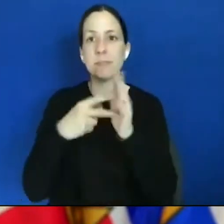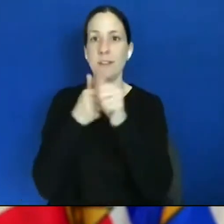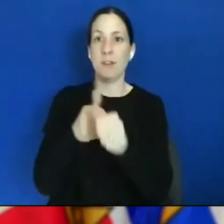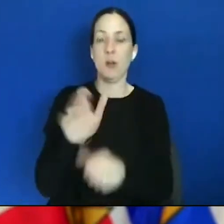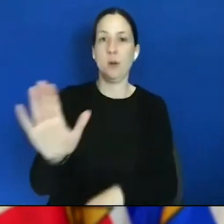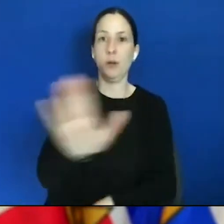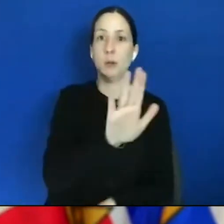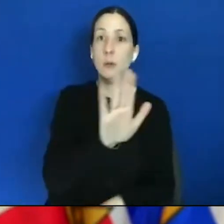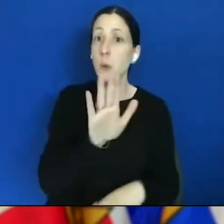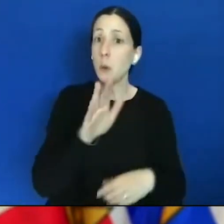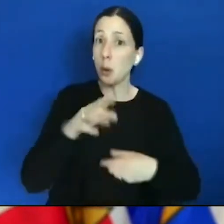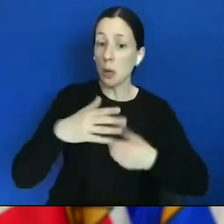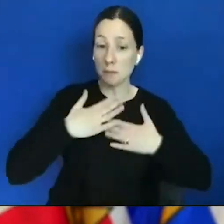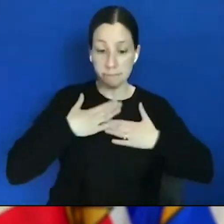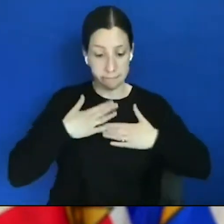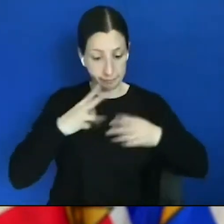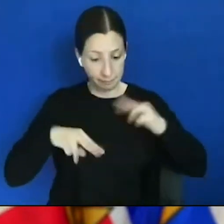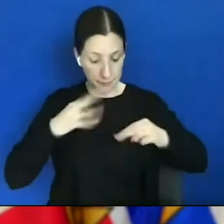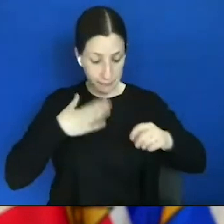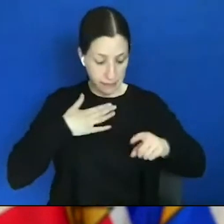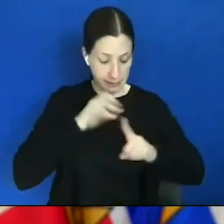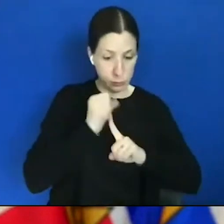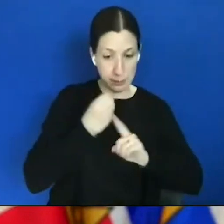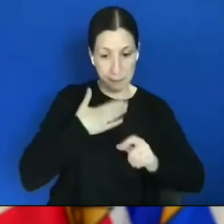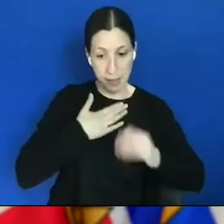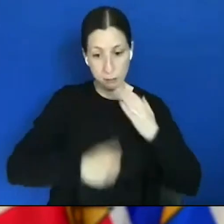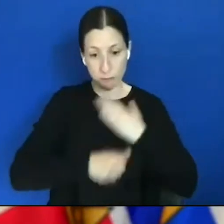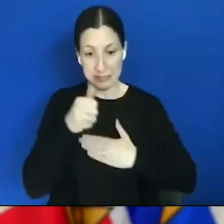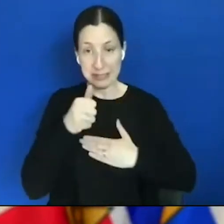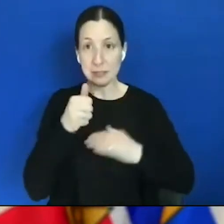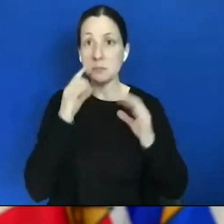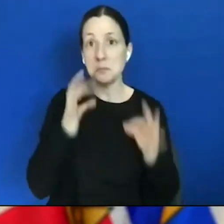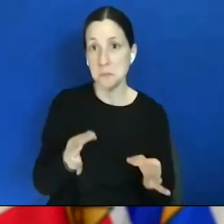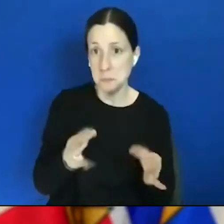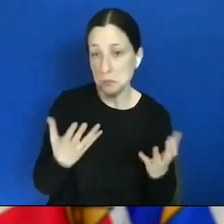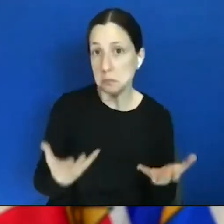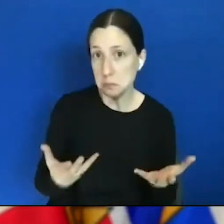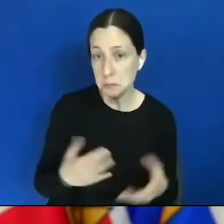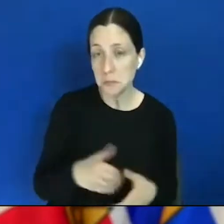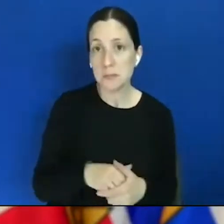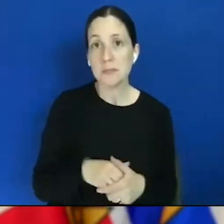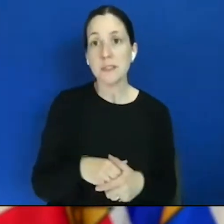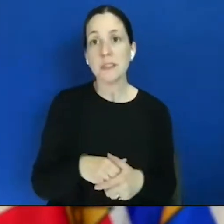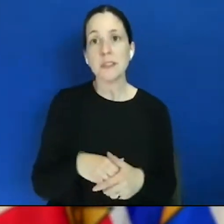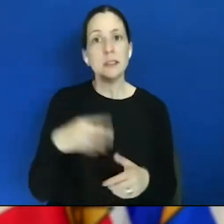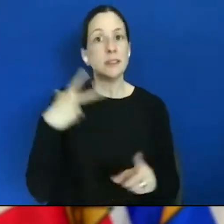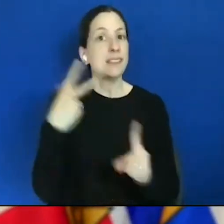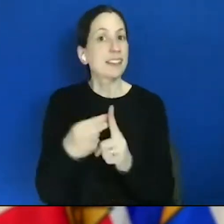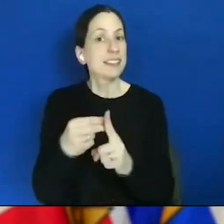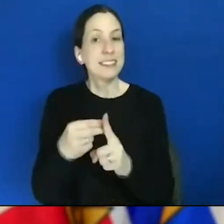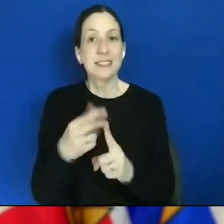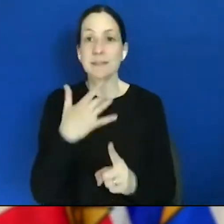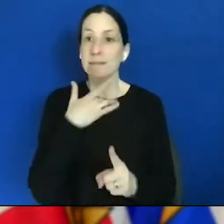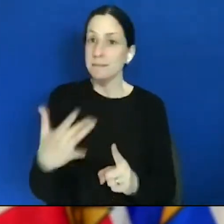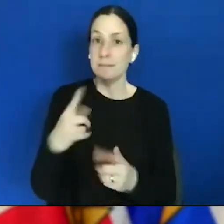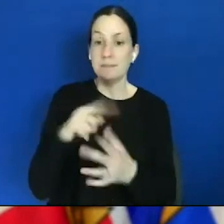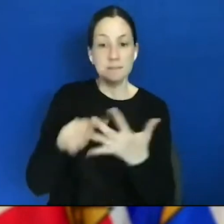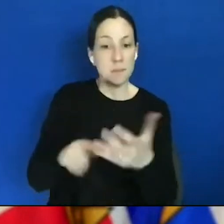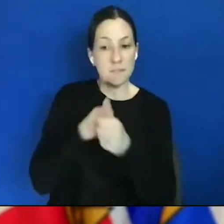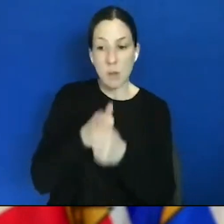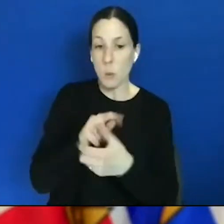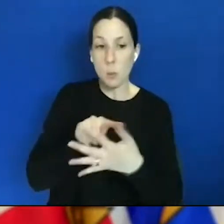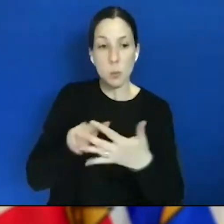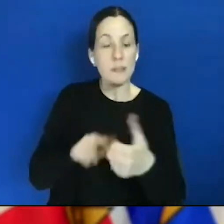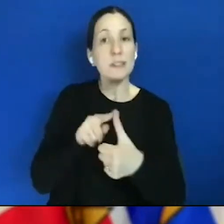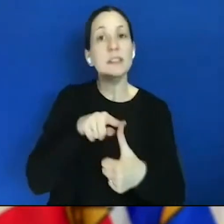personal risk. I think it is, our basic principles of vaccines is that you should get